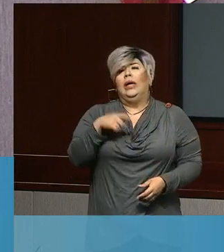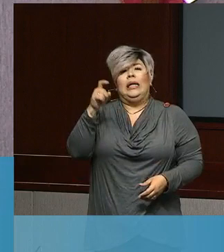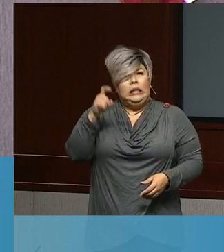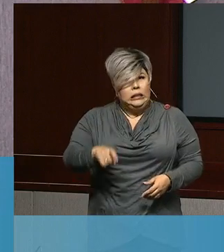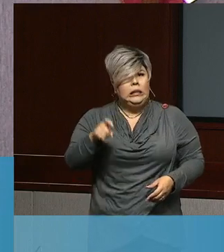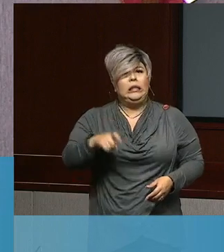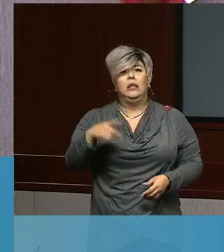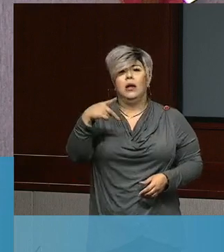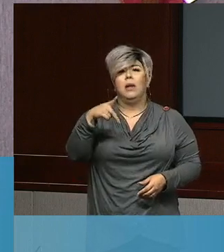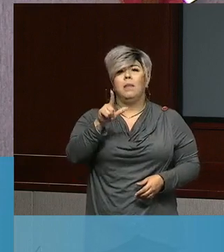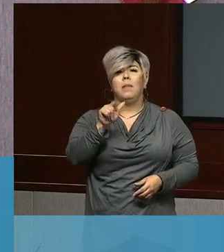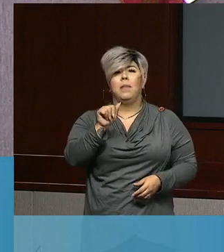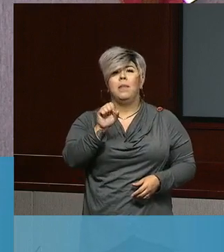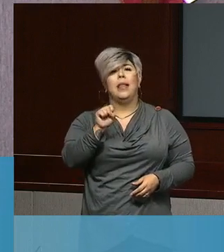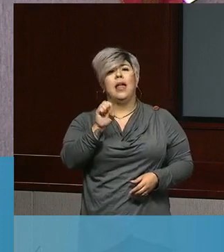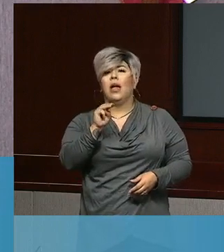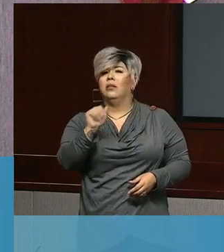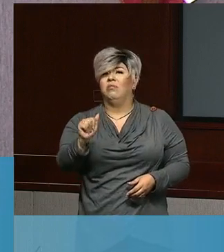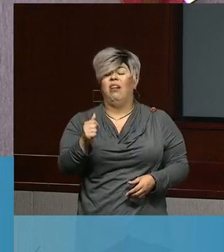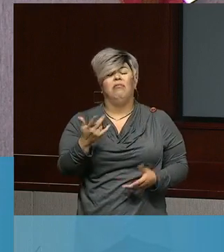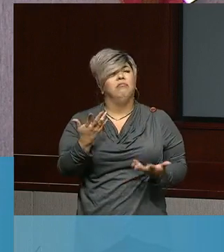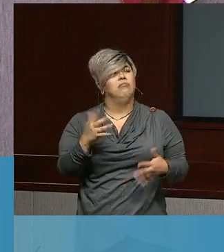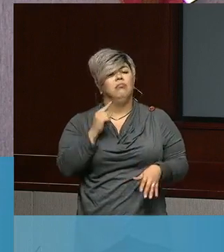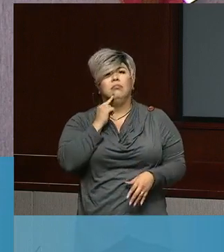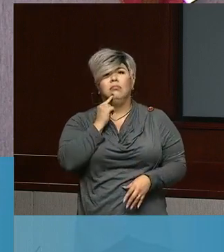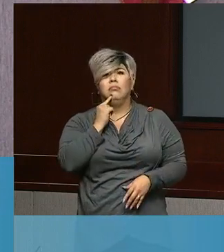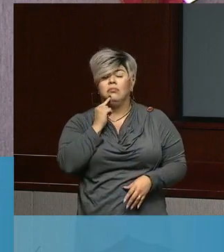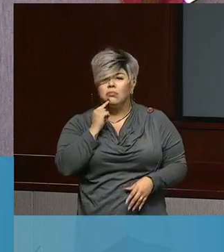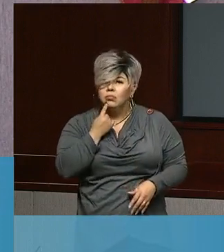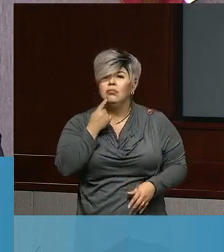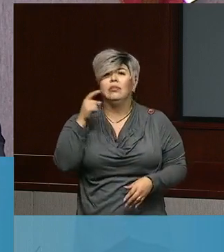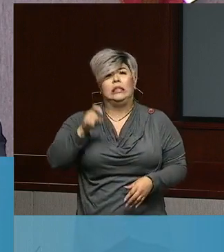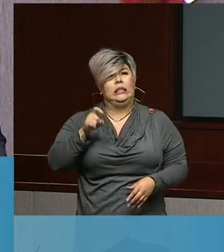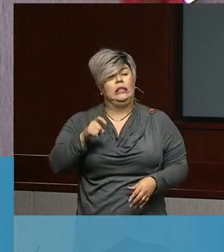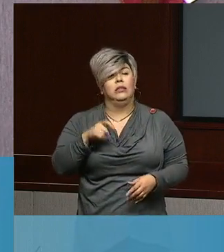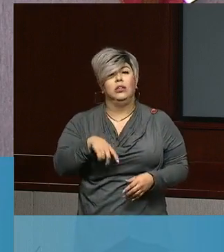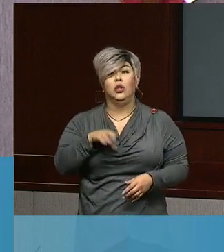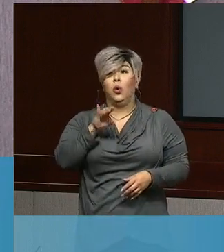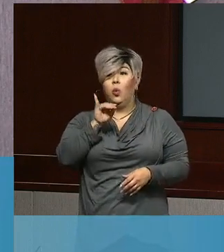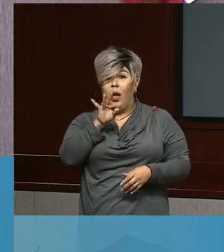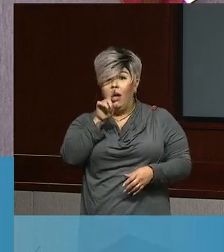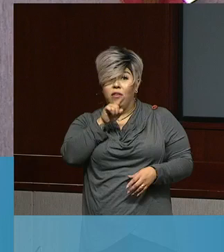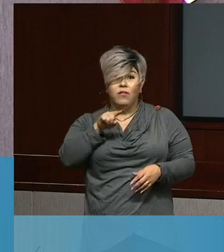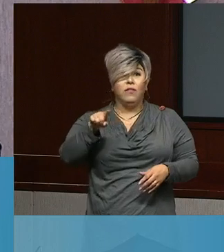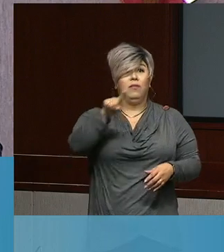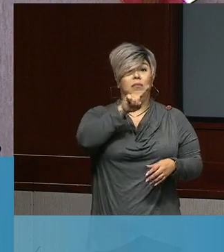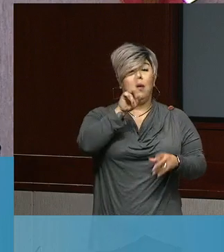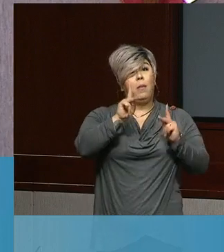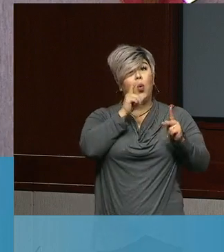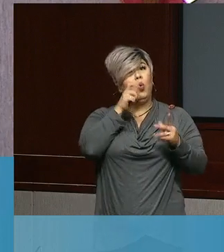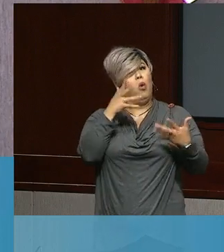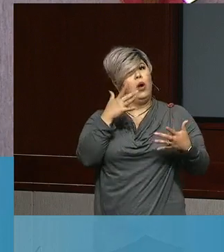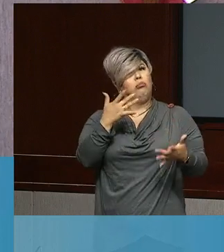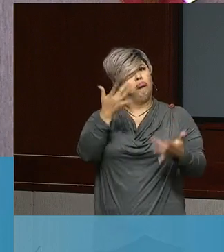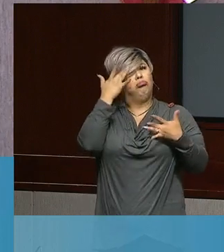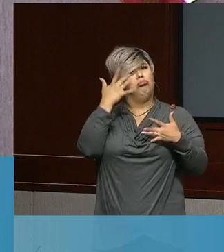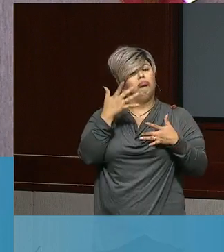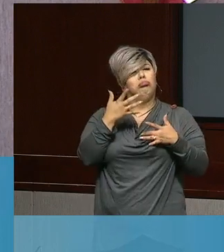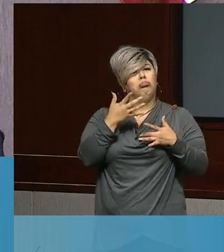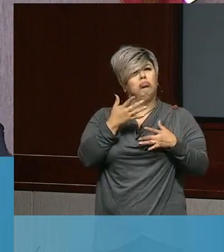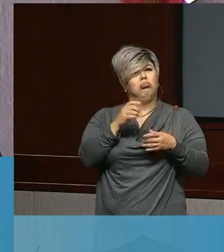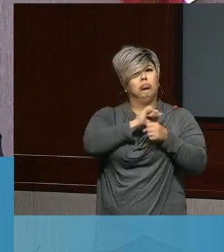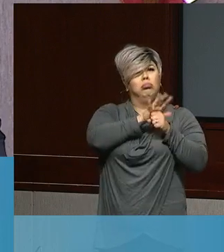donation is essential. For those of you in our community who have contracted COVID-19 and